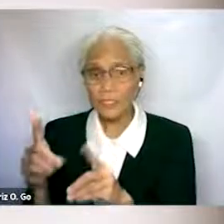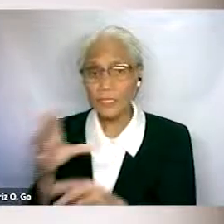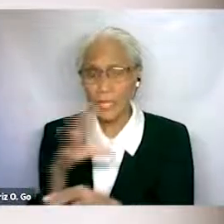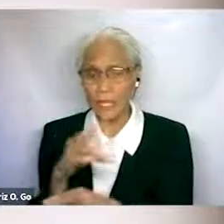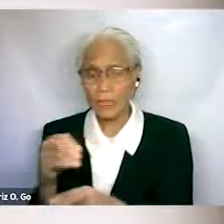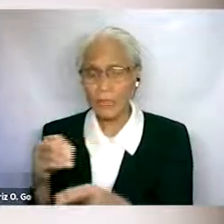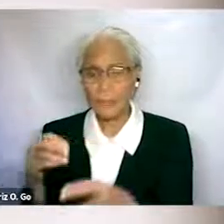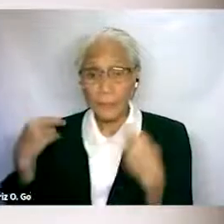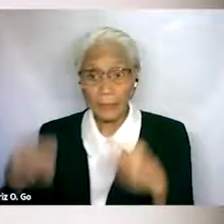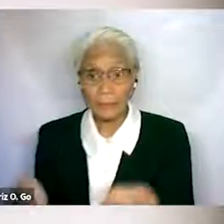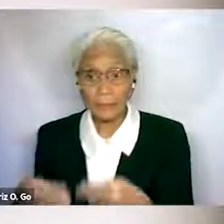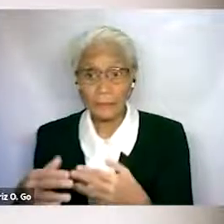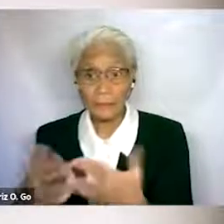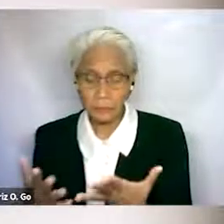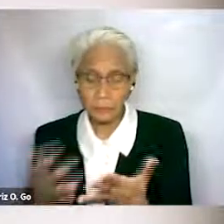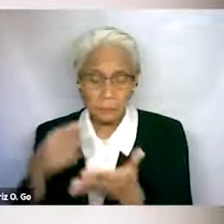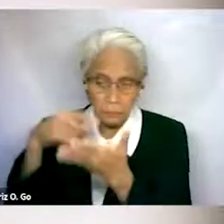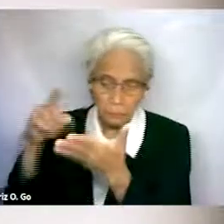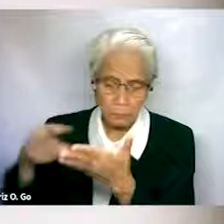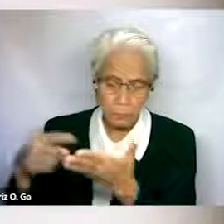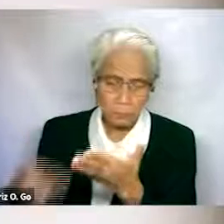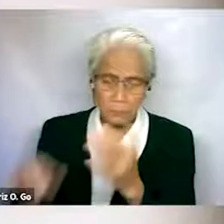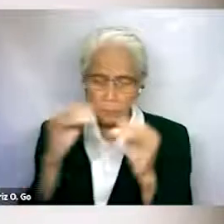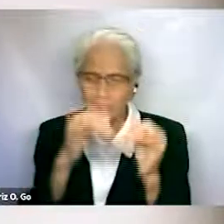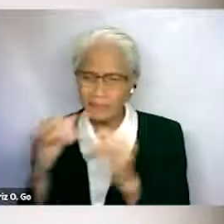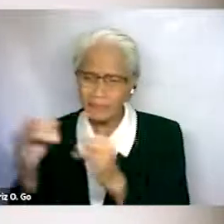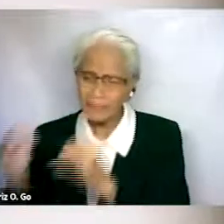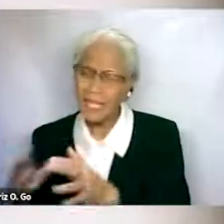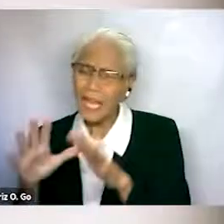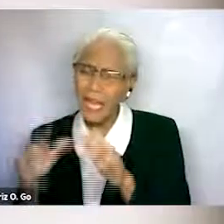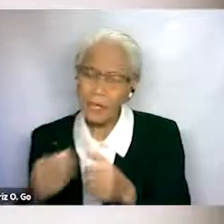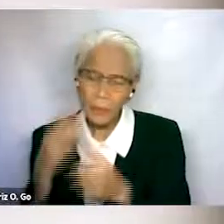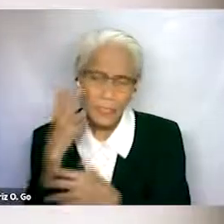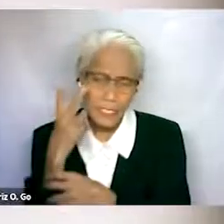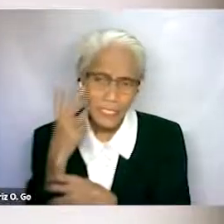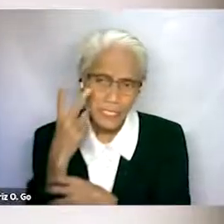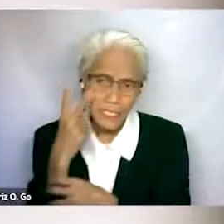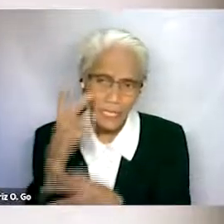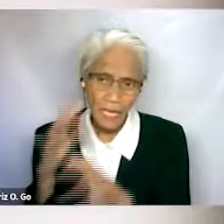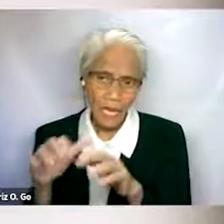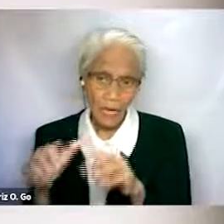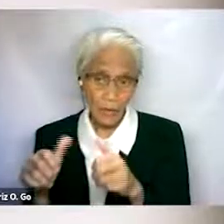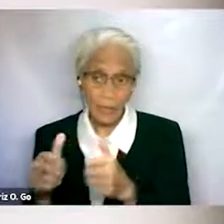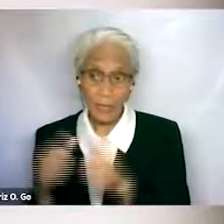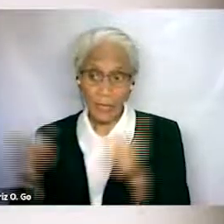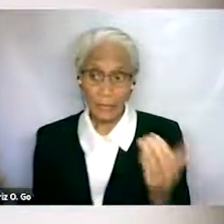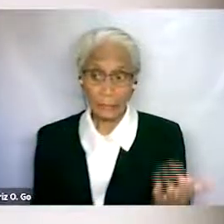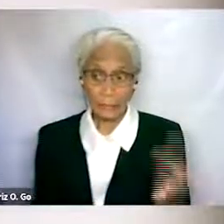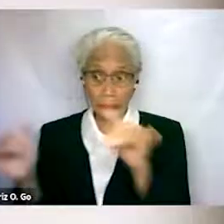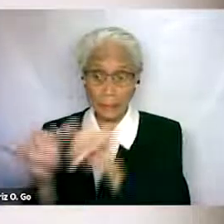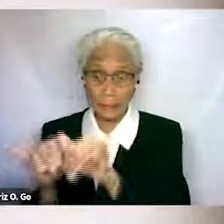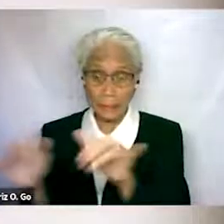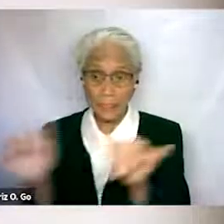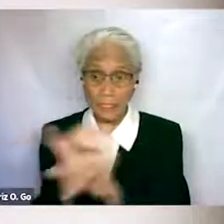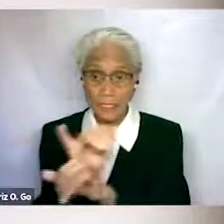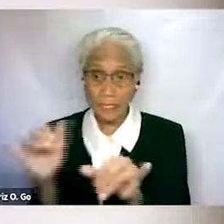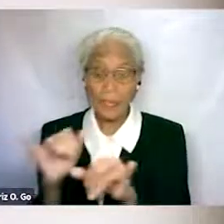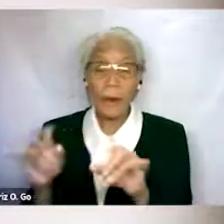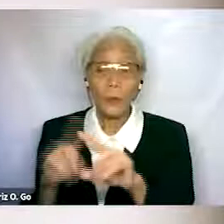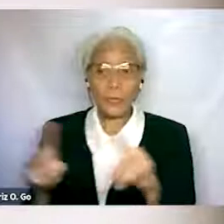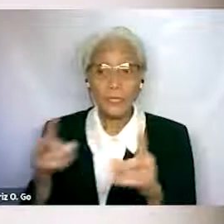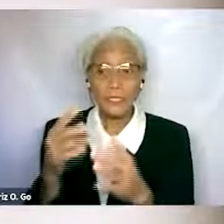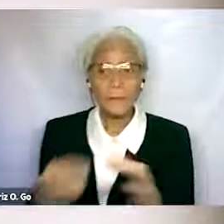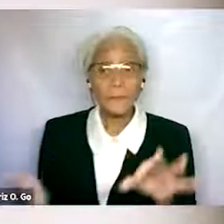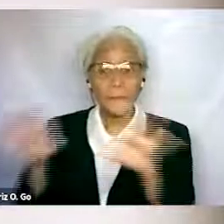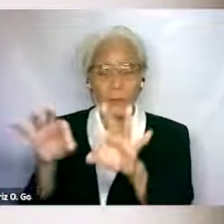interesting and a good practice is General Recommendation 31, which is the joint general recommendation adopted by CEDAW and the